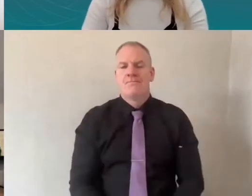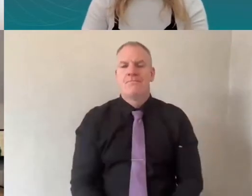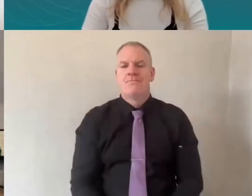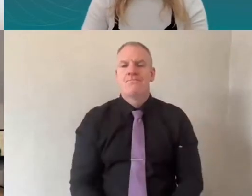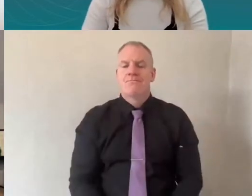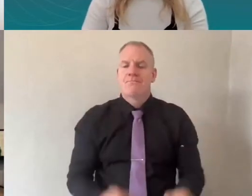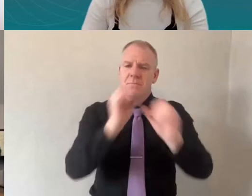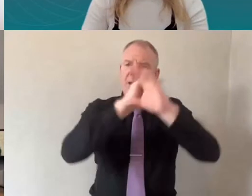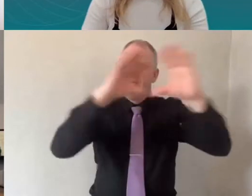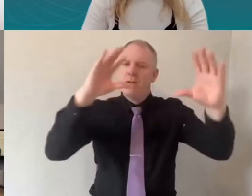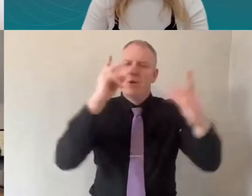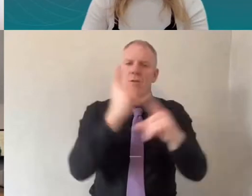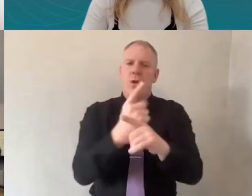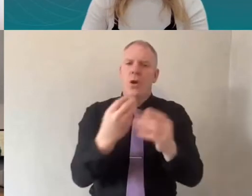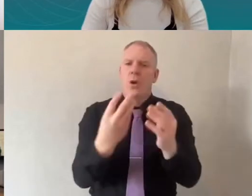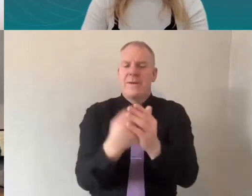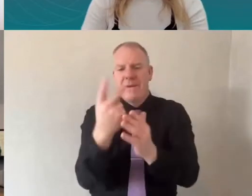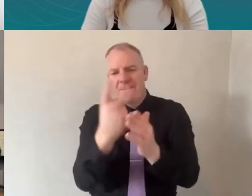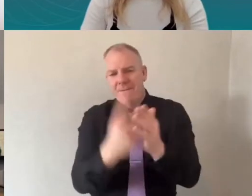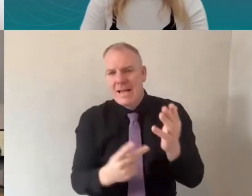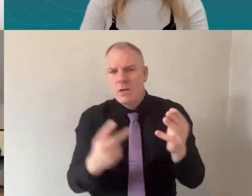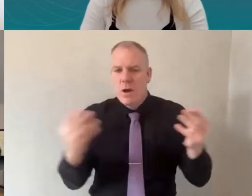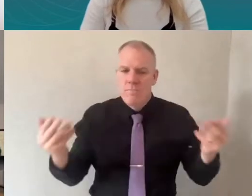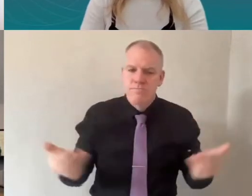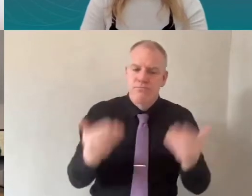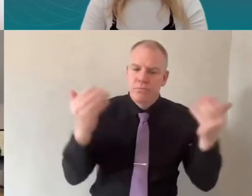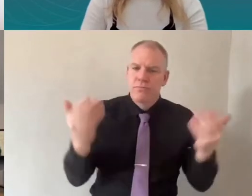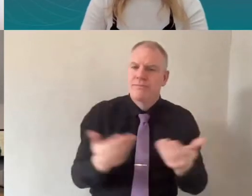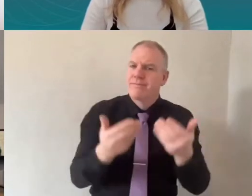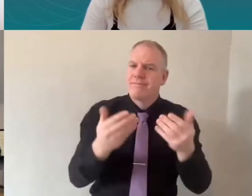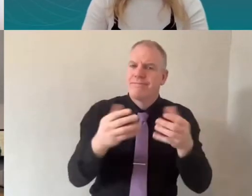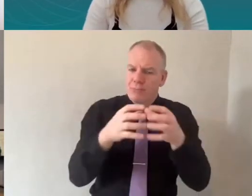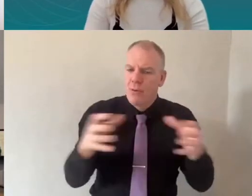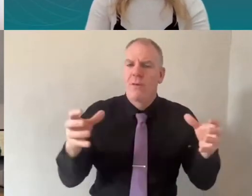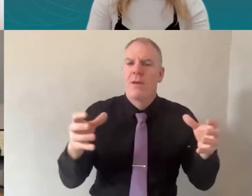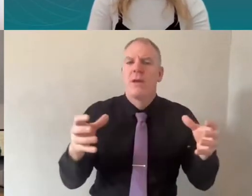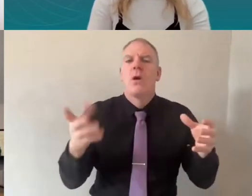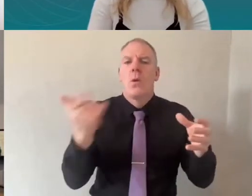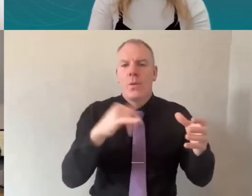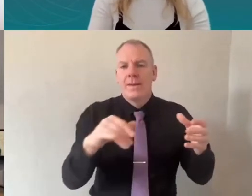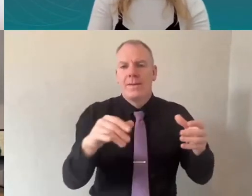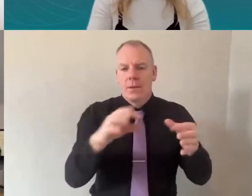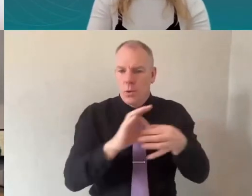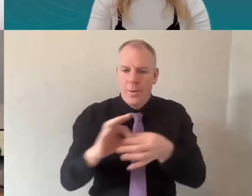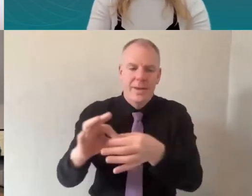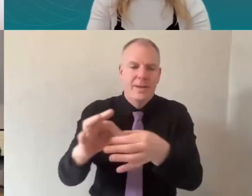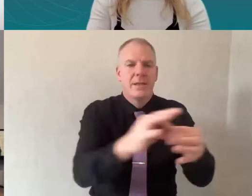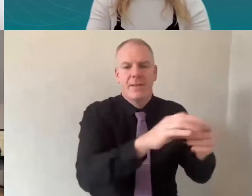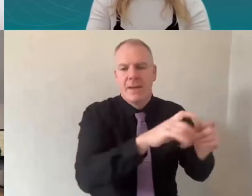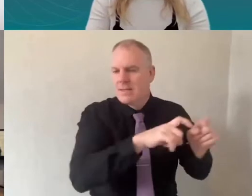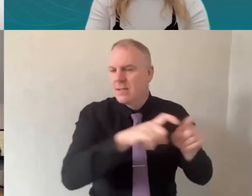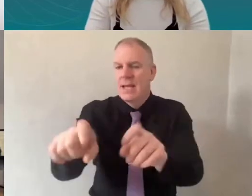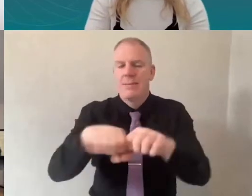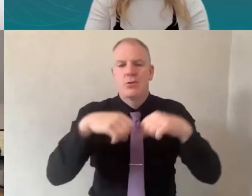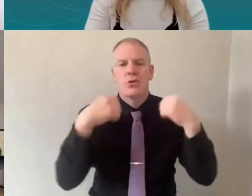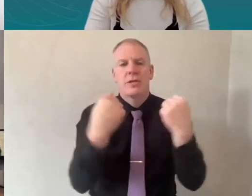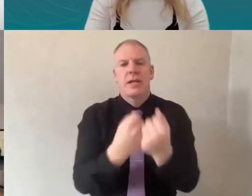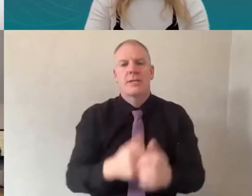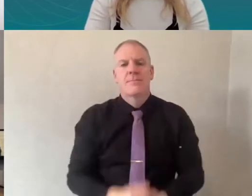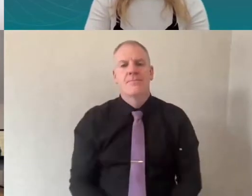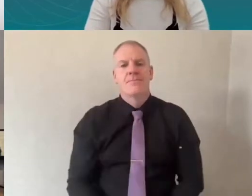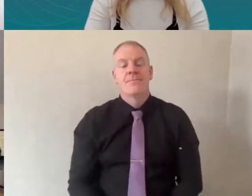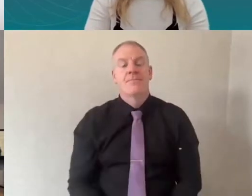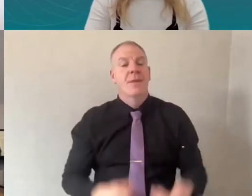that creates value and prosperity in a cohesive, sustainable and vibrant society. And finally, we look forward